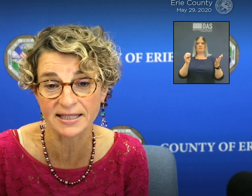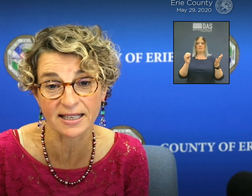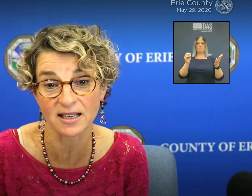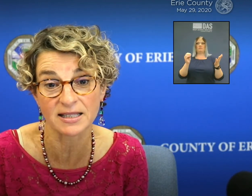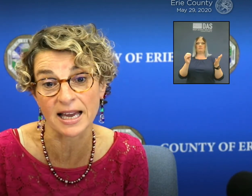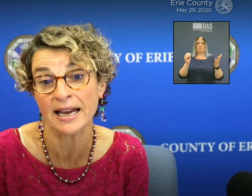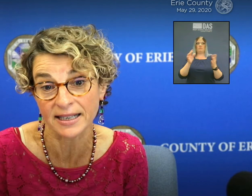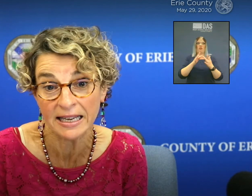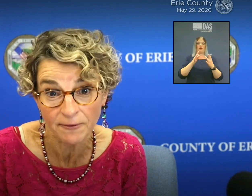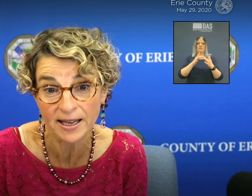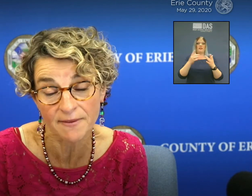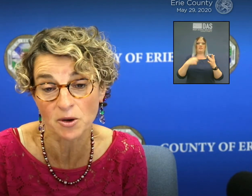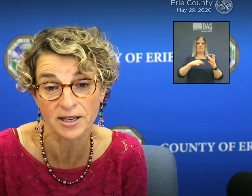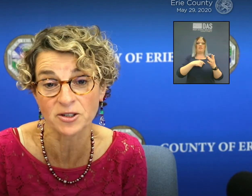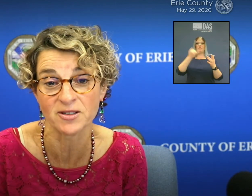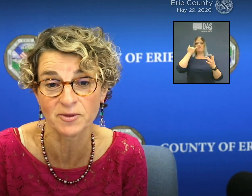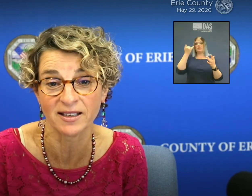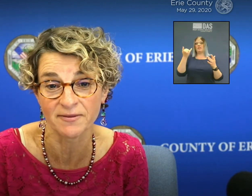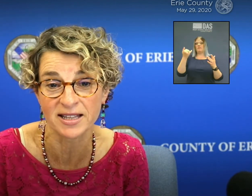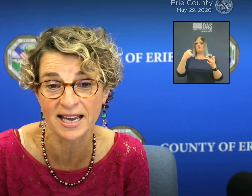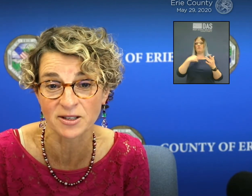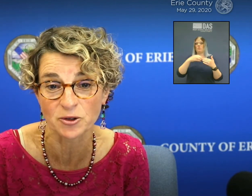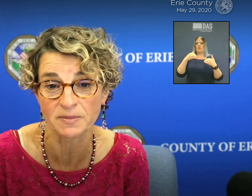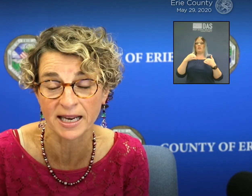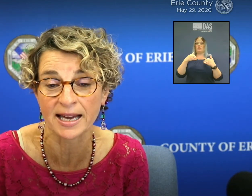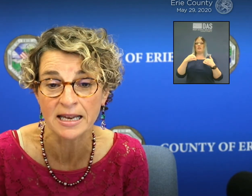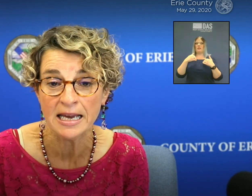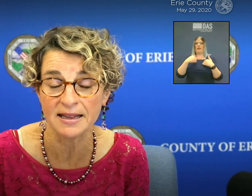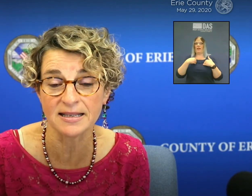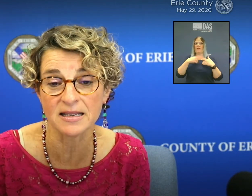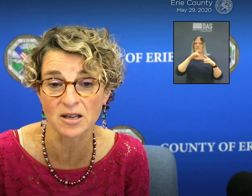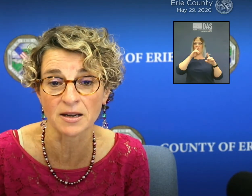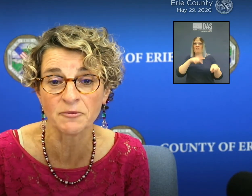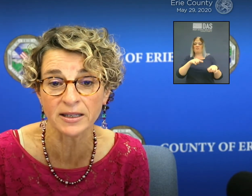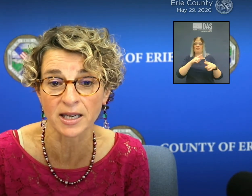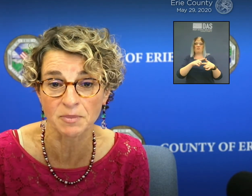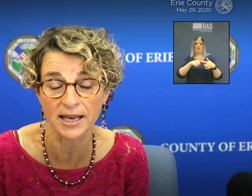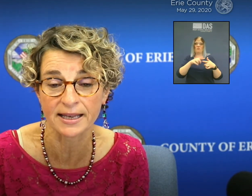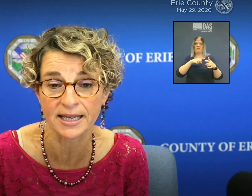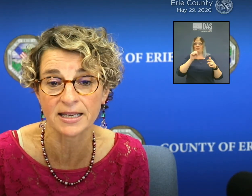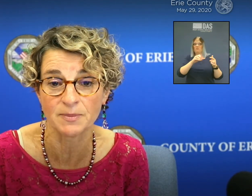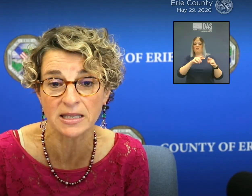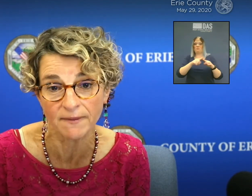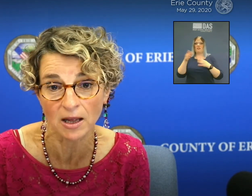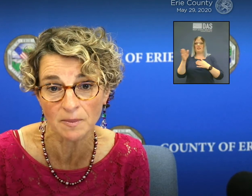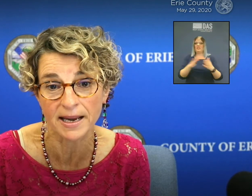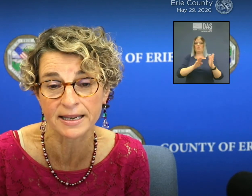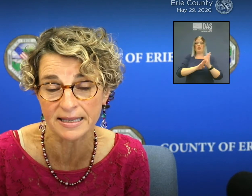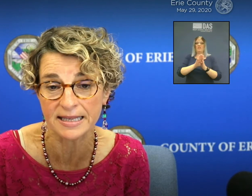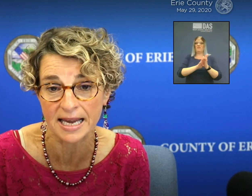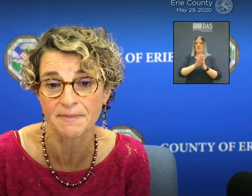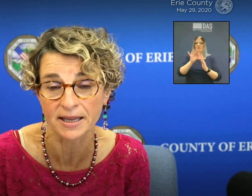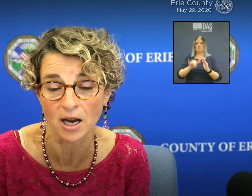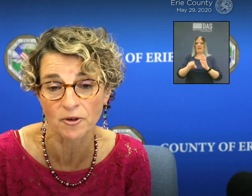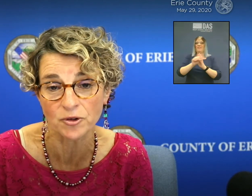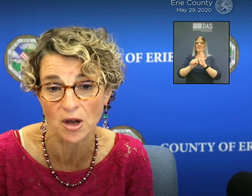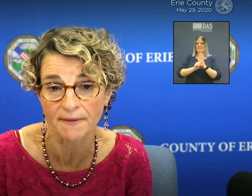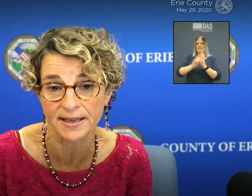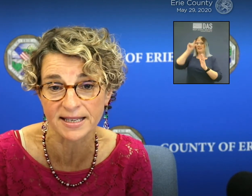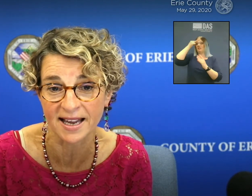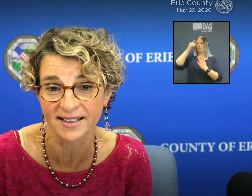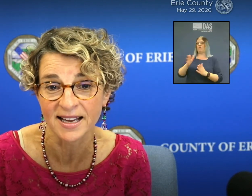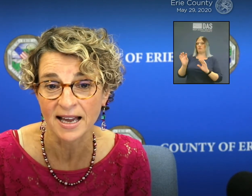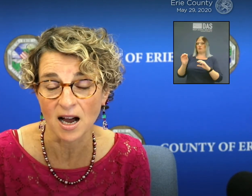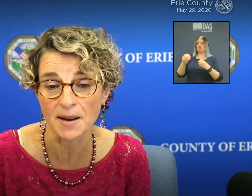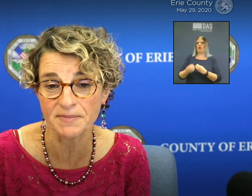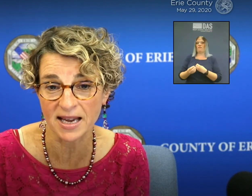can contact us. And if we have the questions, we can give you the answers. But again, this is really a plan that has been developed by the state, by the governor's